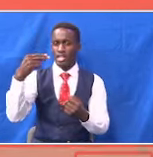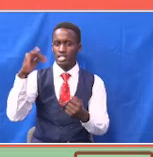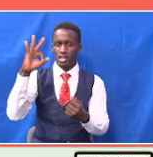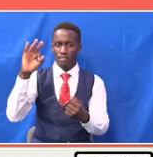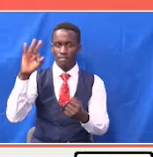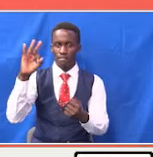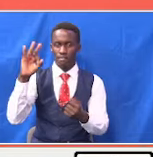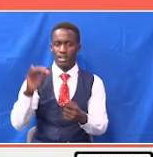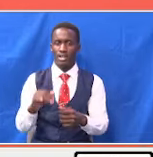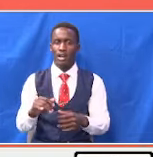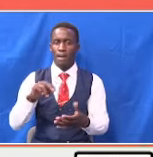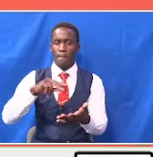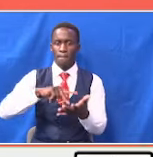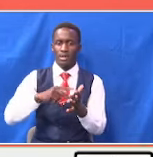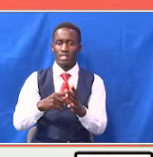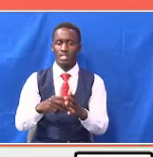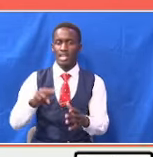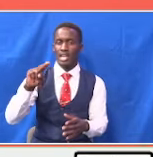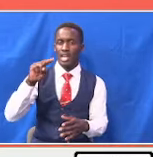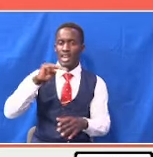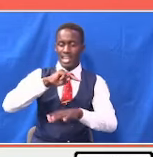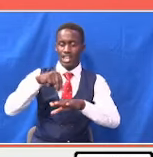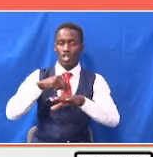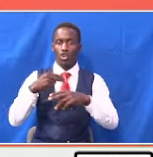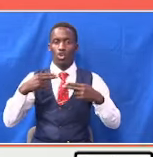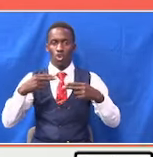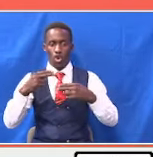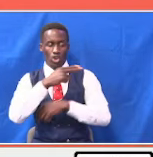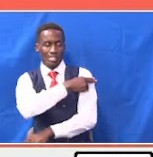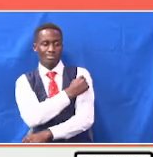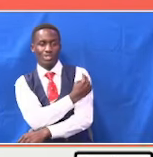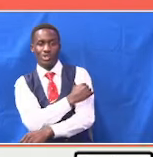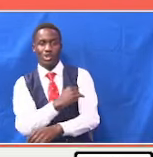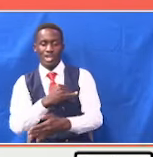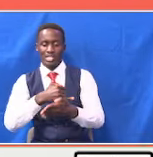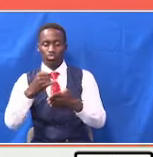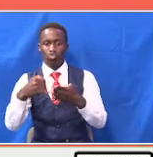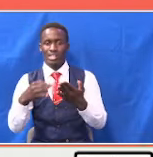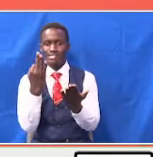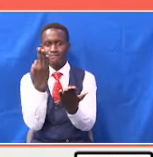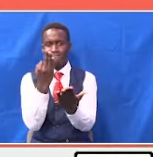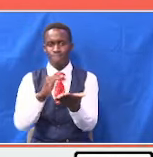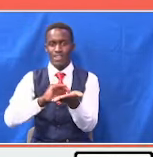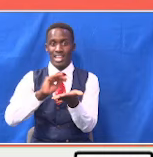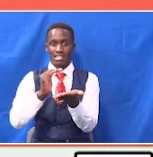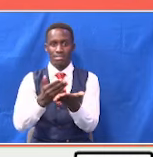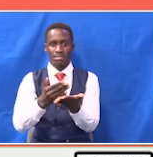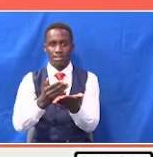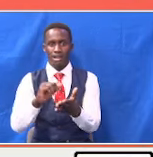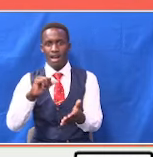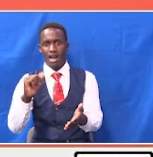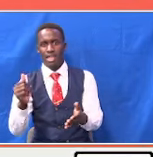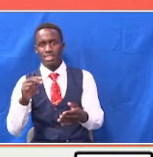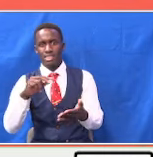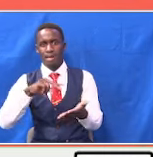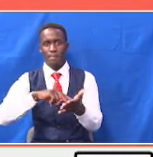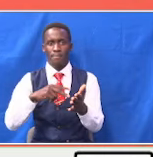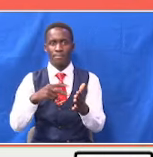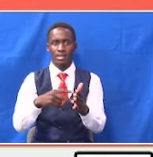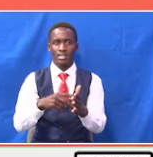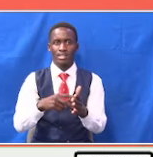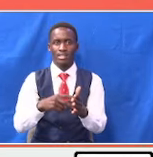NHIF means National Hospital Insurance Fund. Correct. The other one means what? Therein lies the